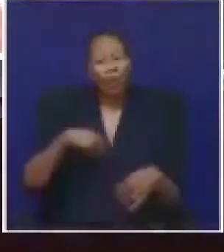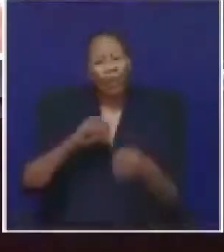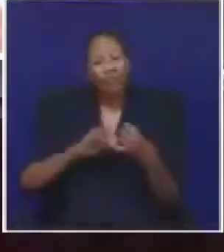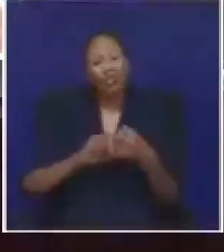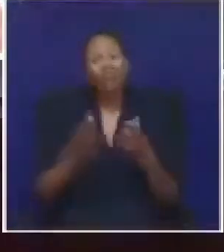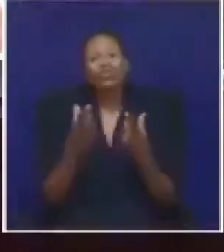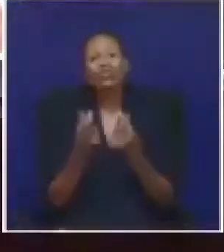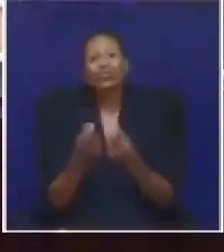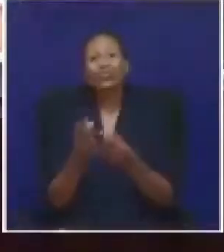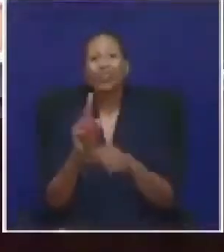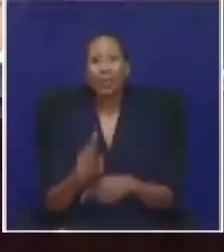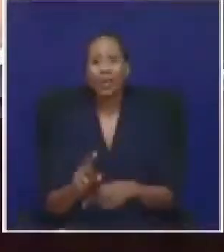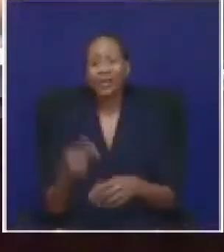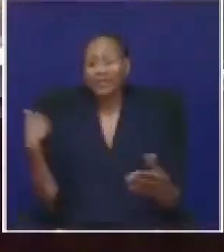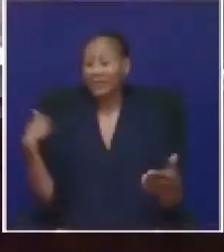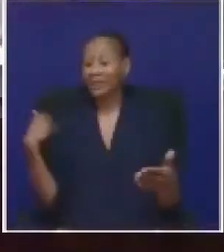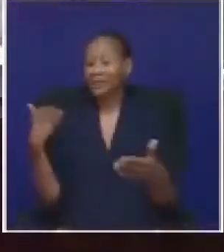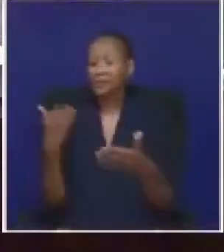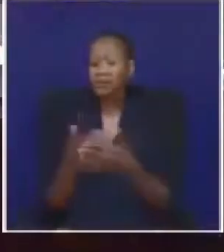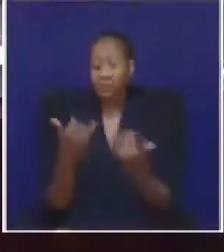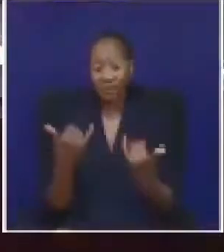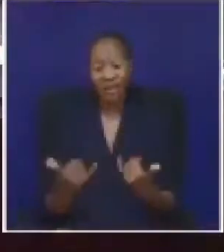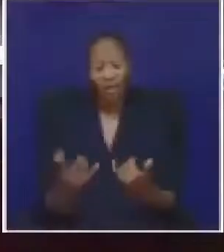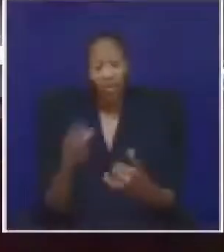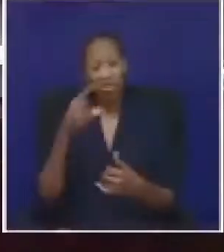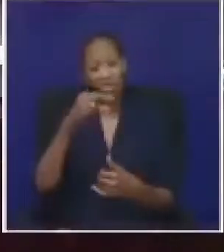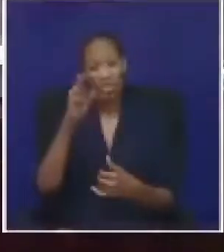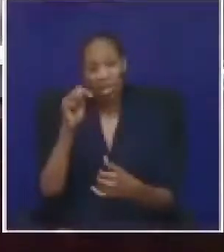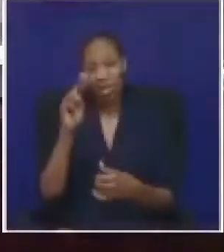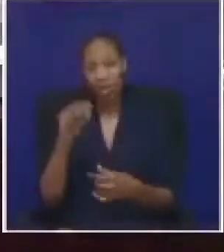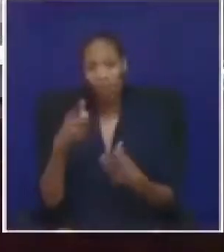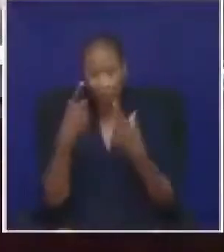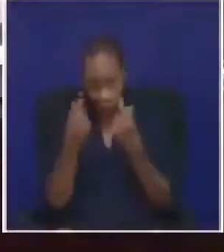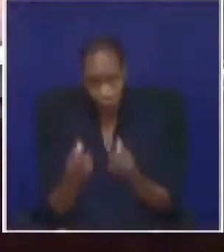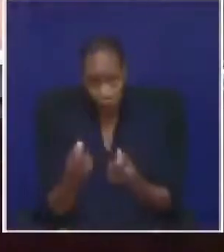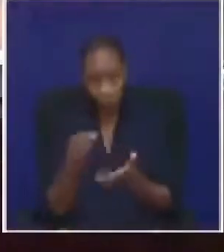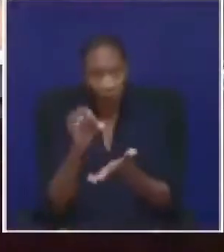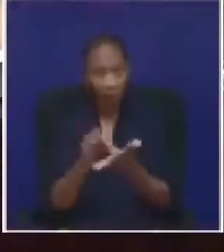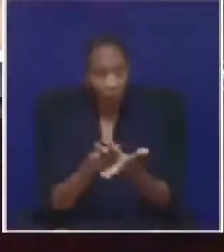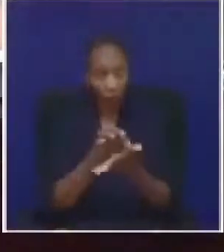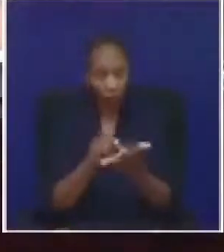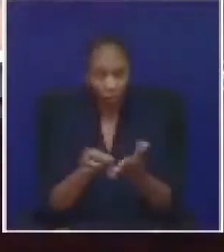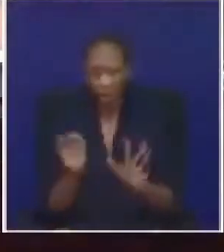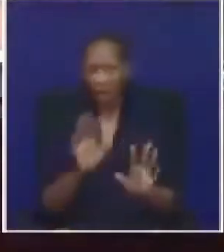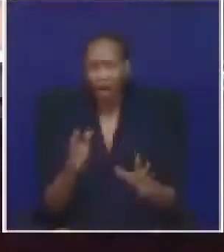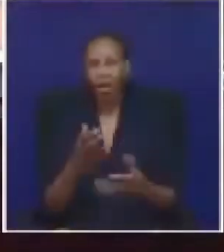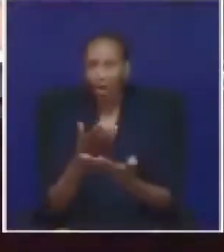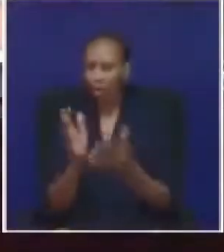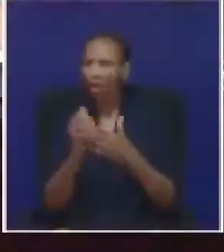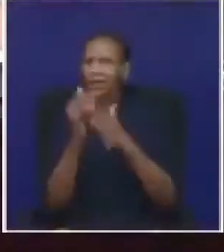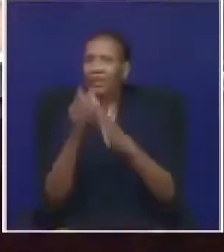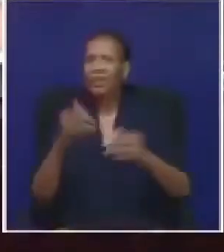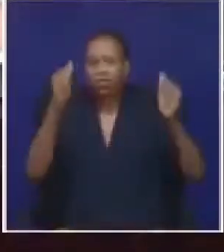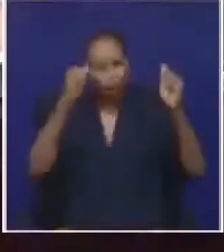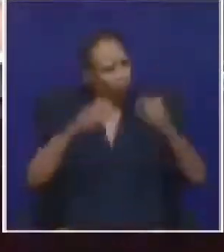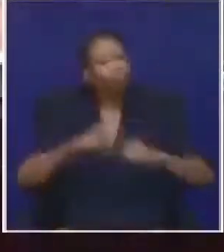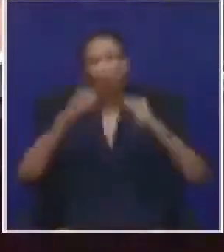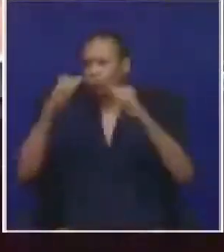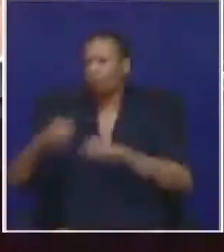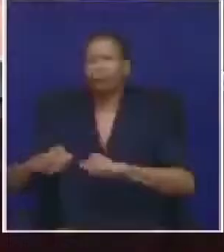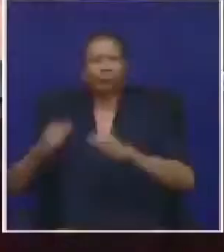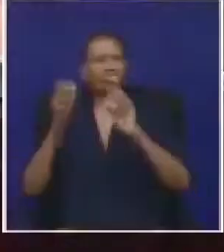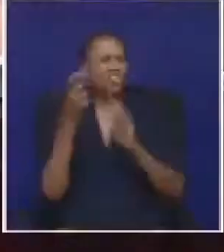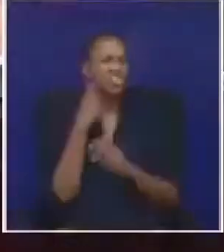now, there has not been any voting in the GNU. We reach consensus and